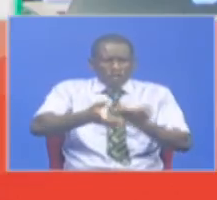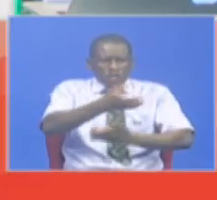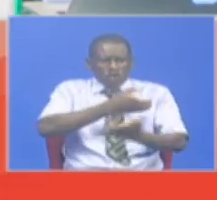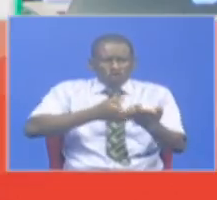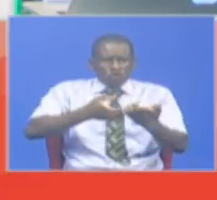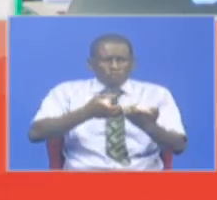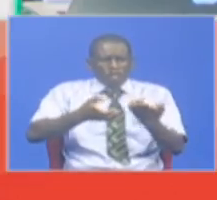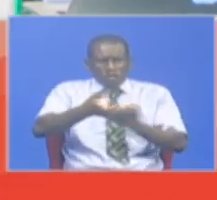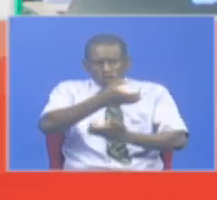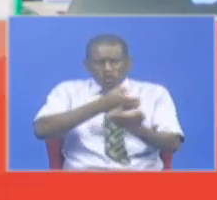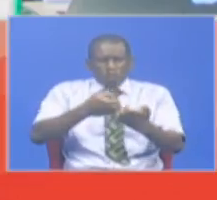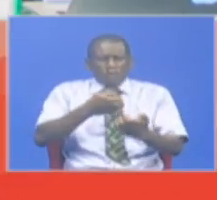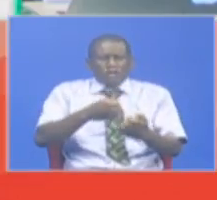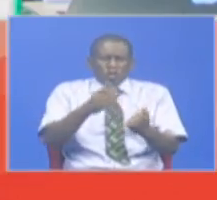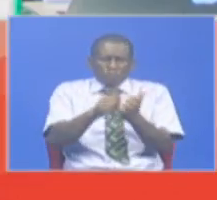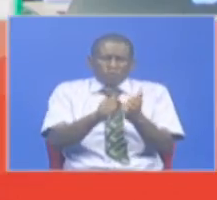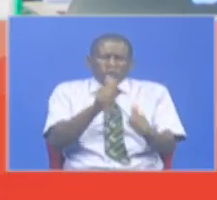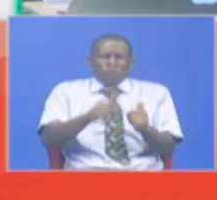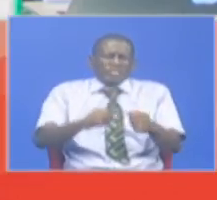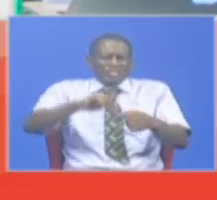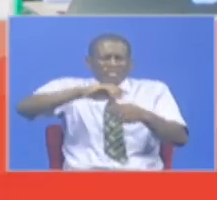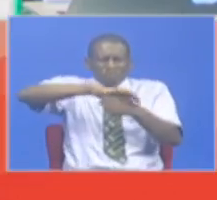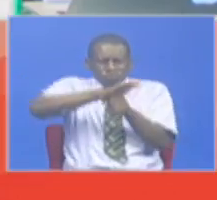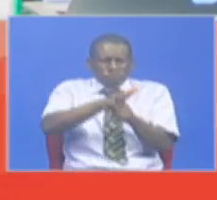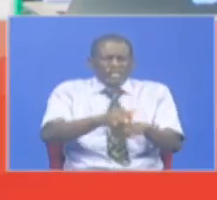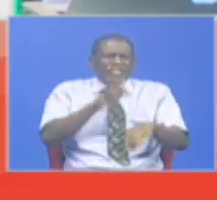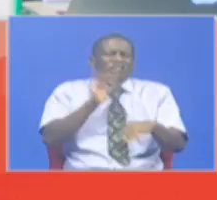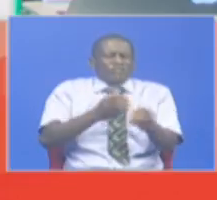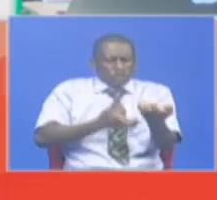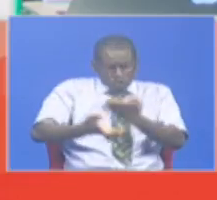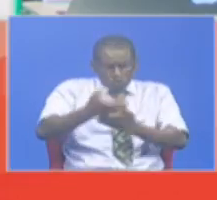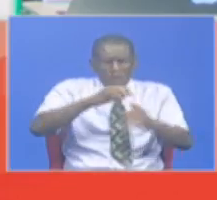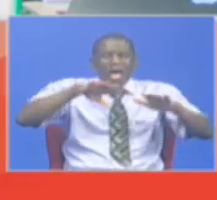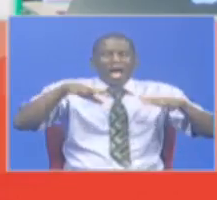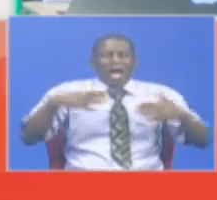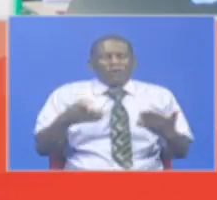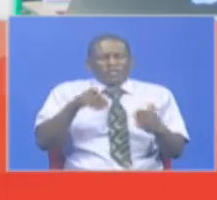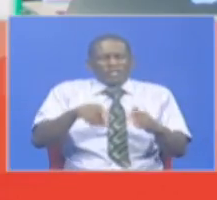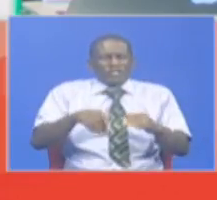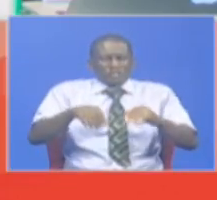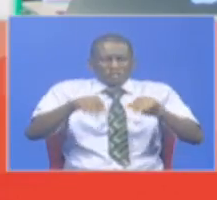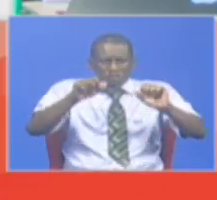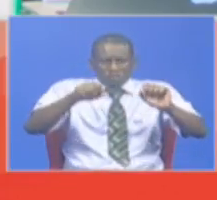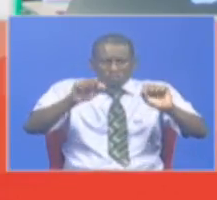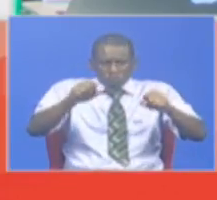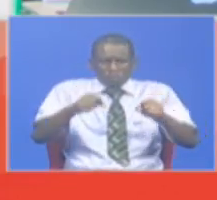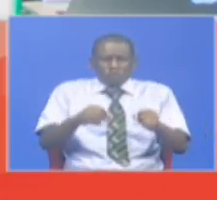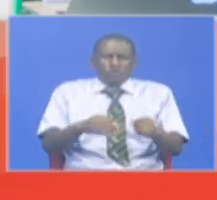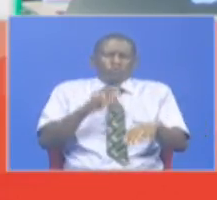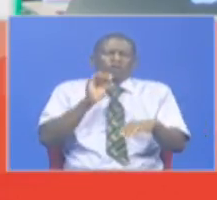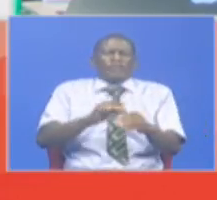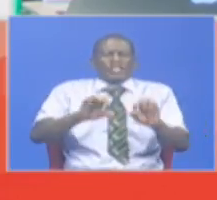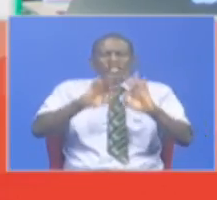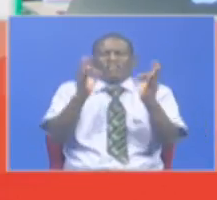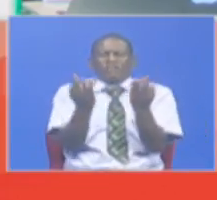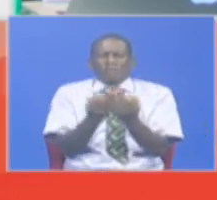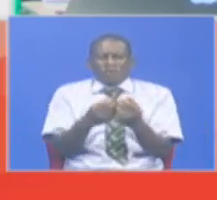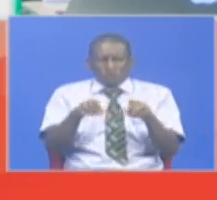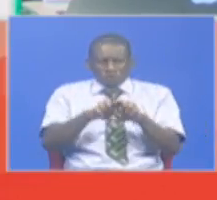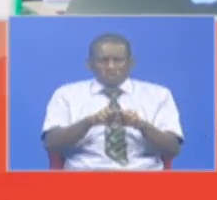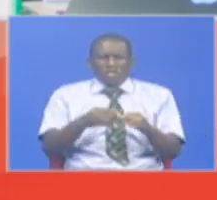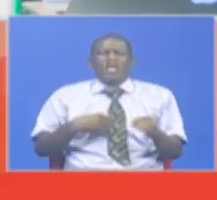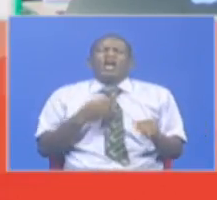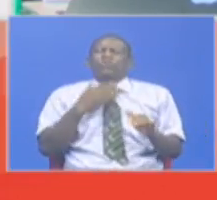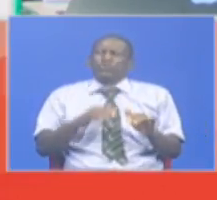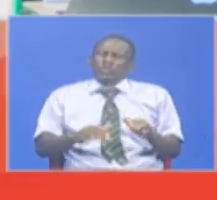prevalence that now we know the pandemic also is really affecting the economy, and how does it also portend for the family unit as well. But I still want to hang